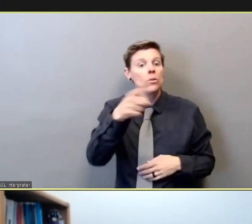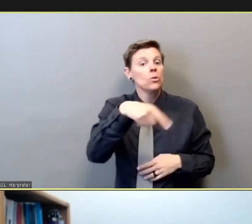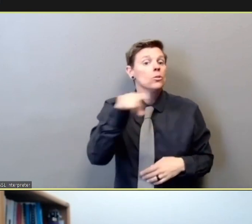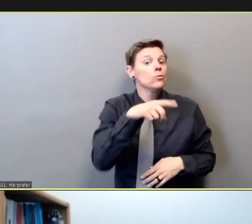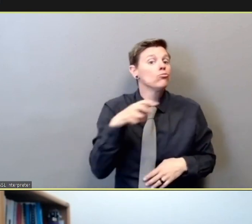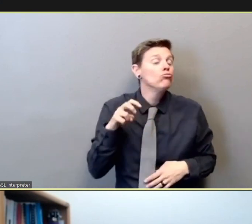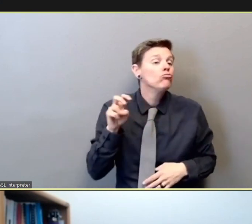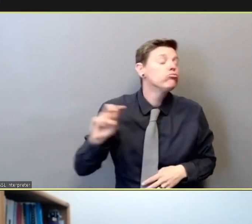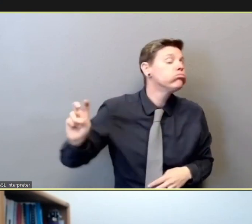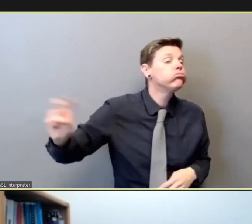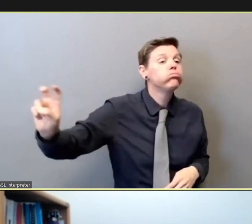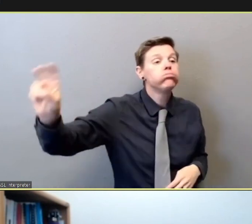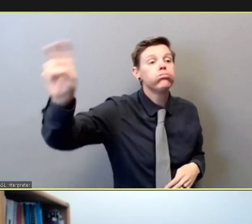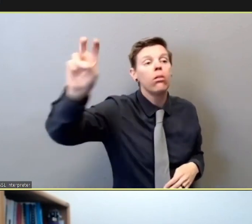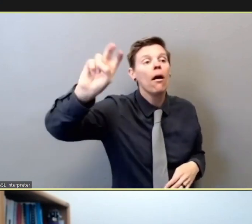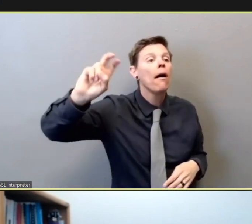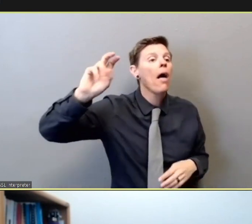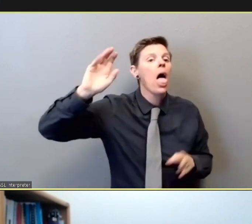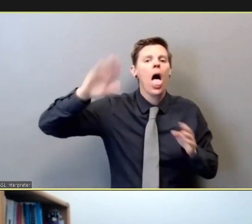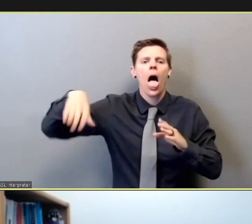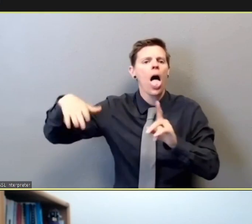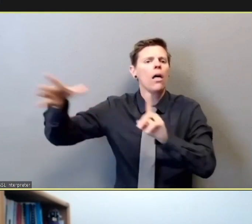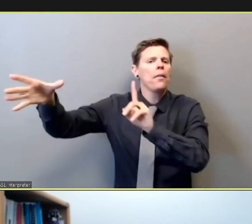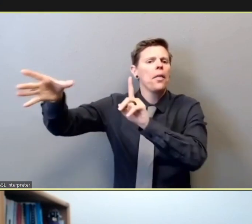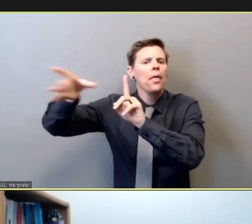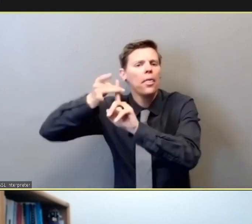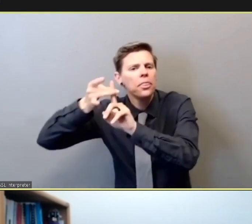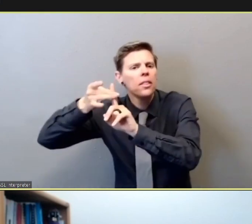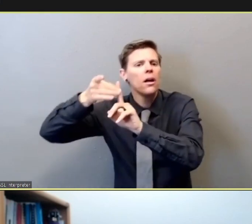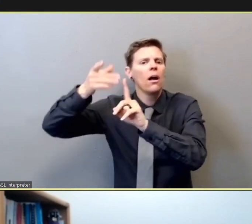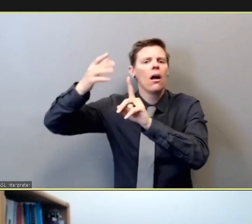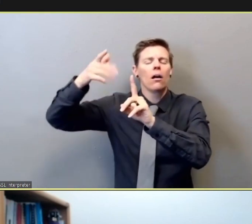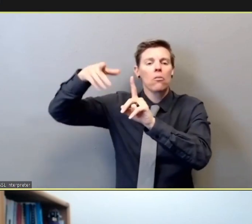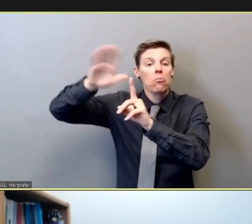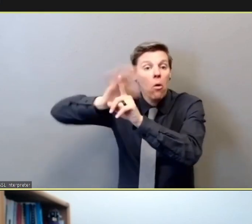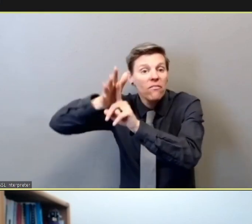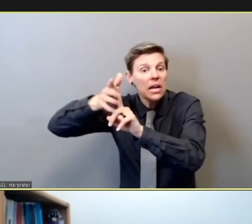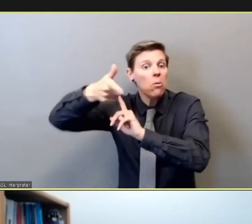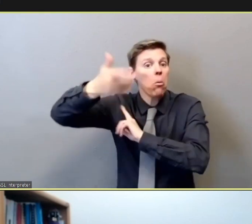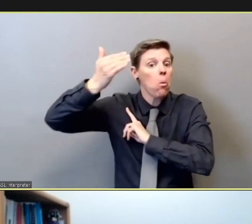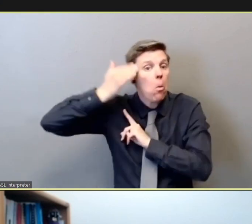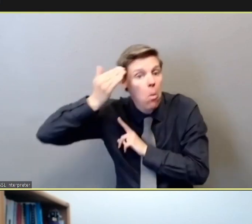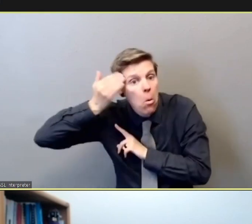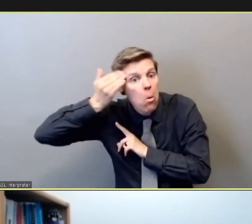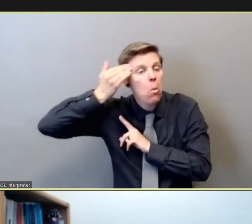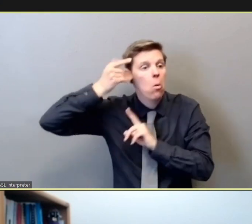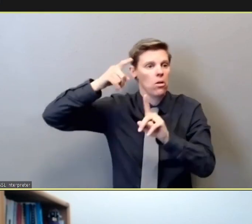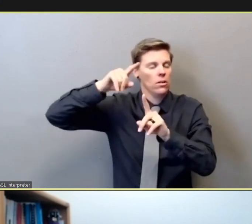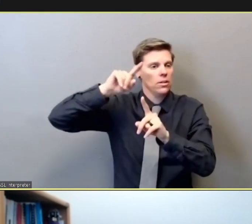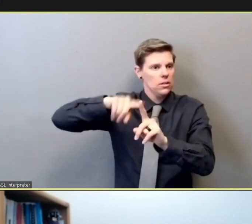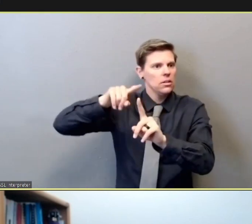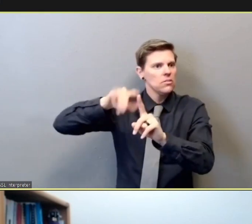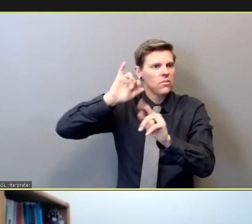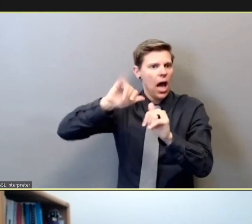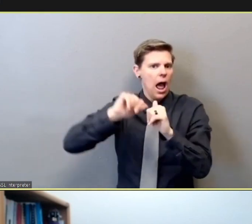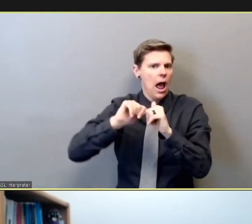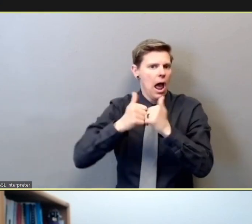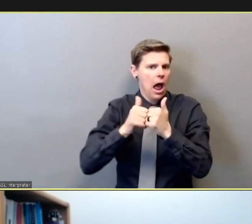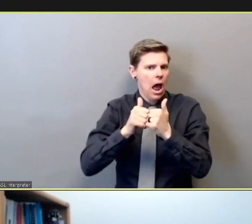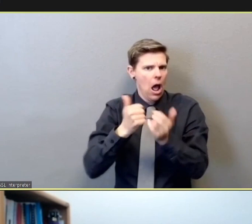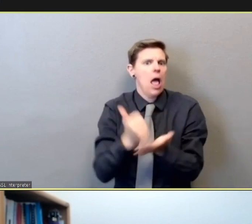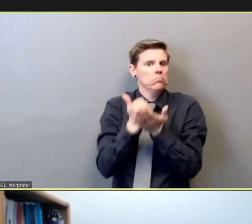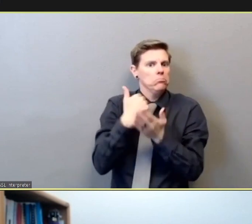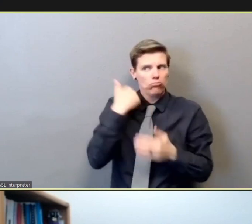have COVID is actually the way to end the pandemic, and why we do contact tracing identify cases, isolate them, find their